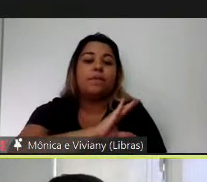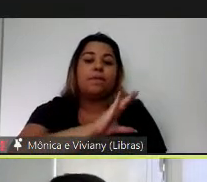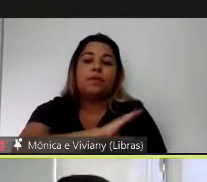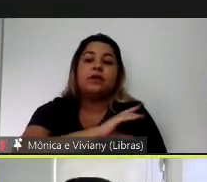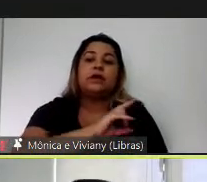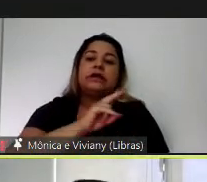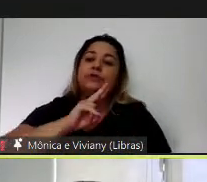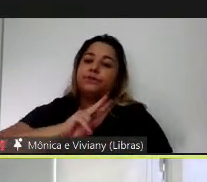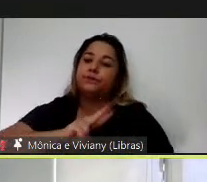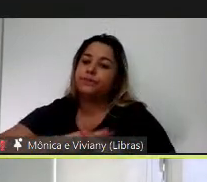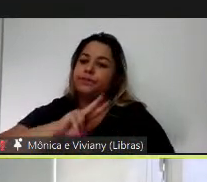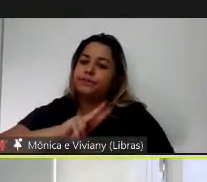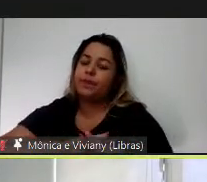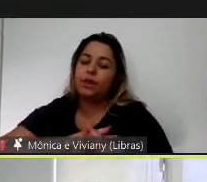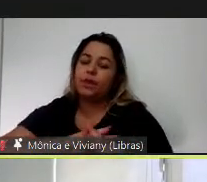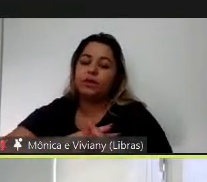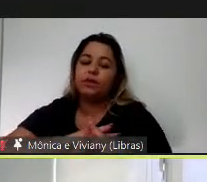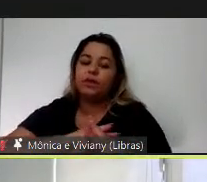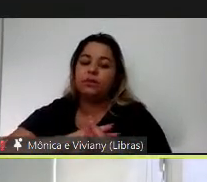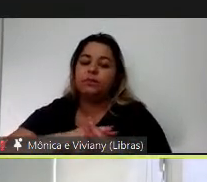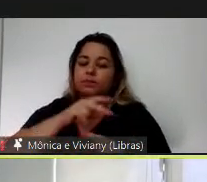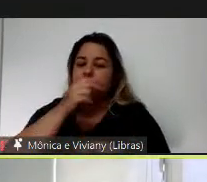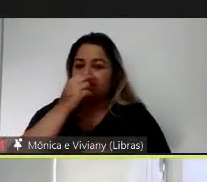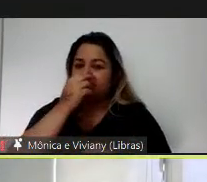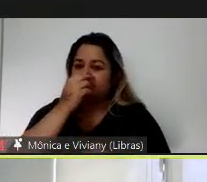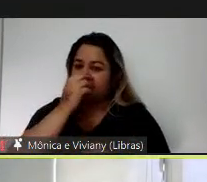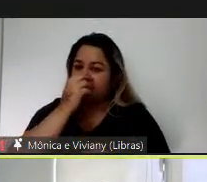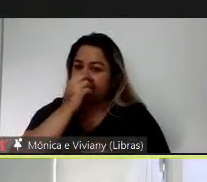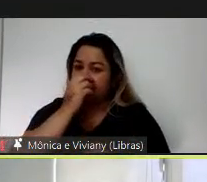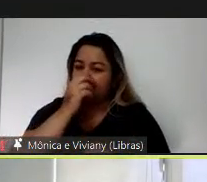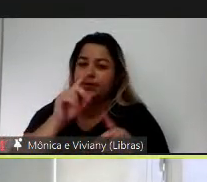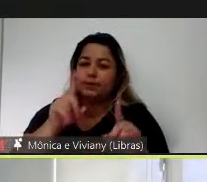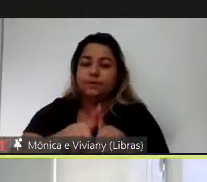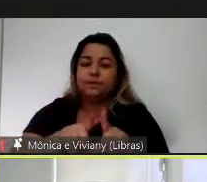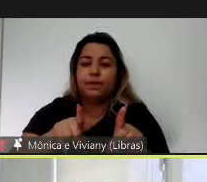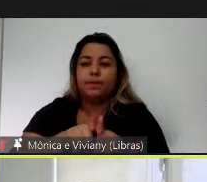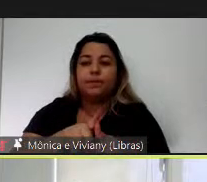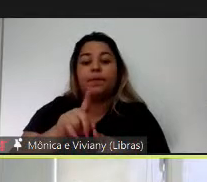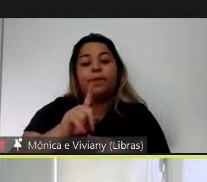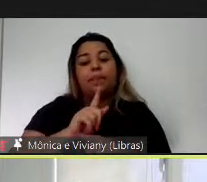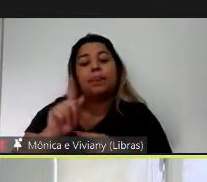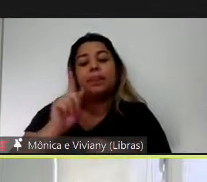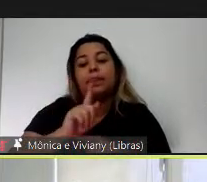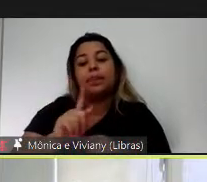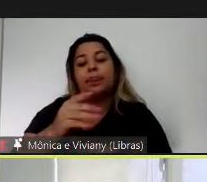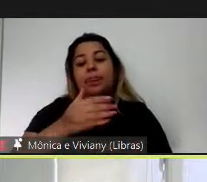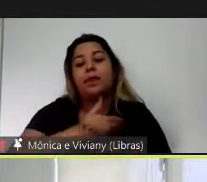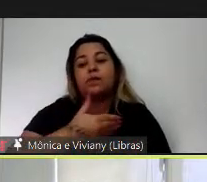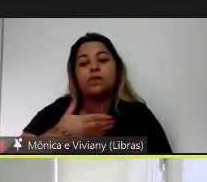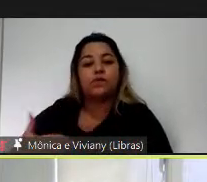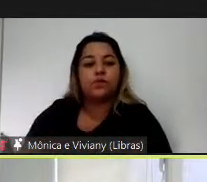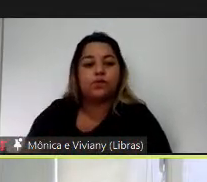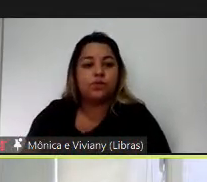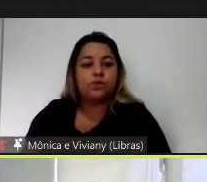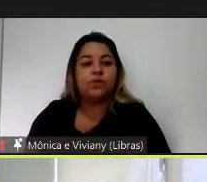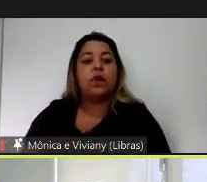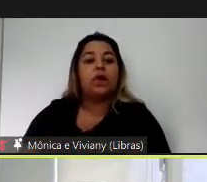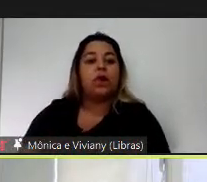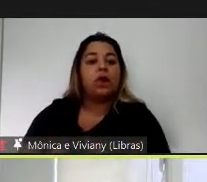coordination of the prisonal system health in prisonal